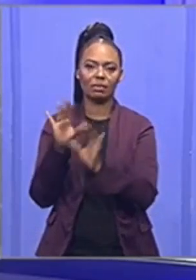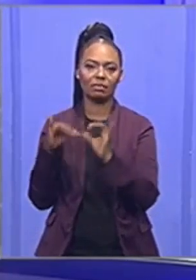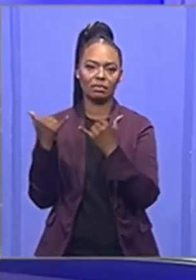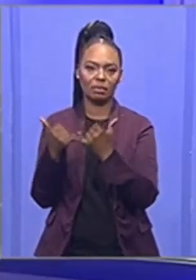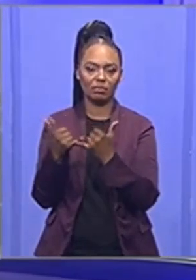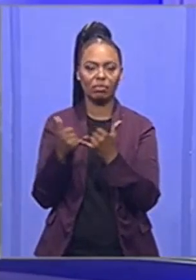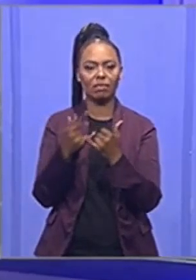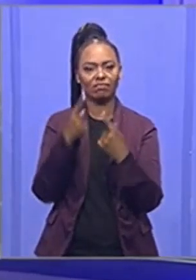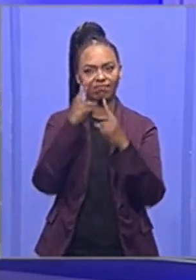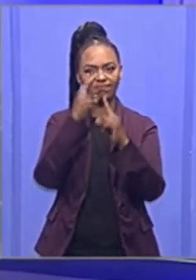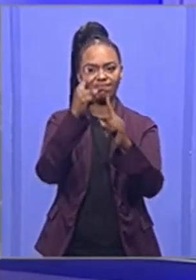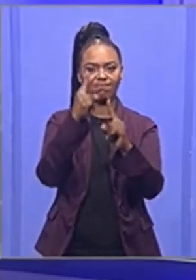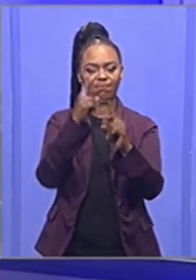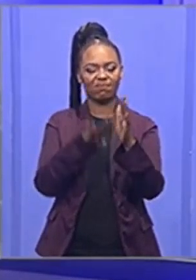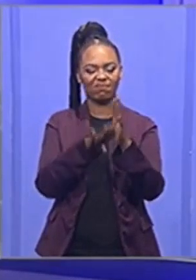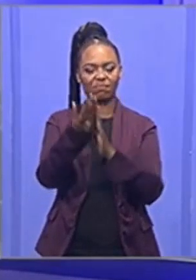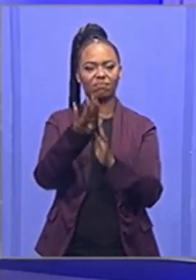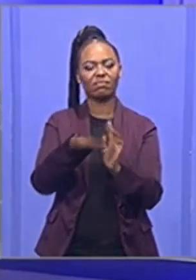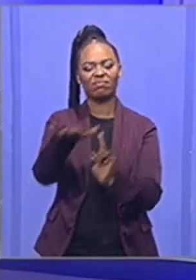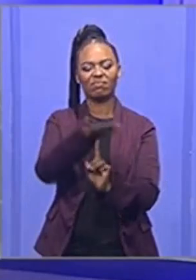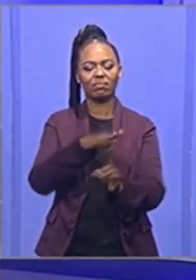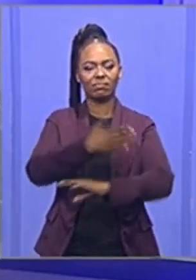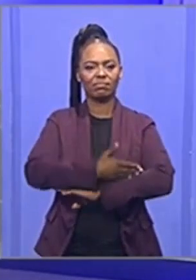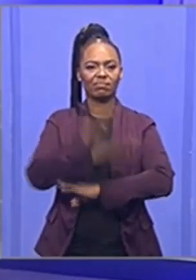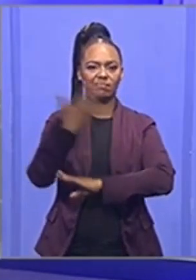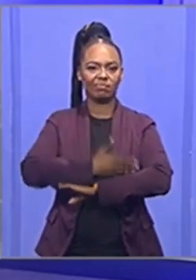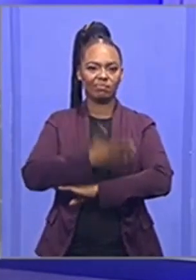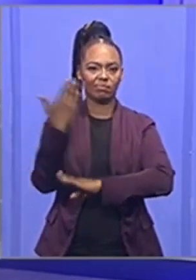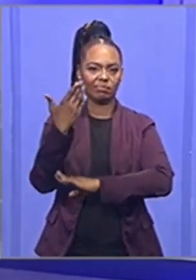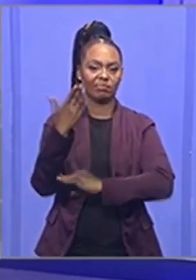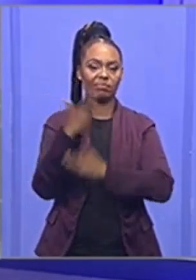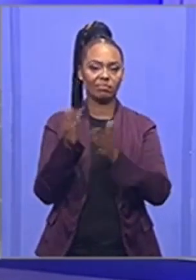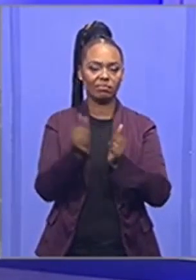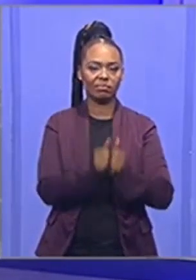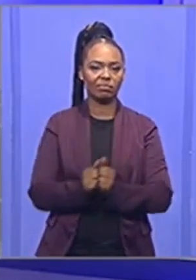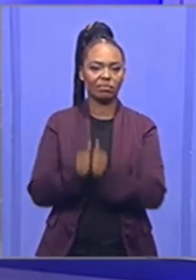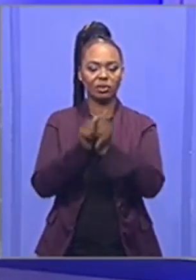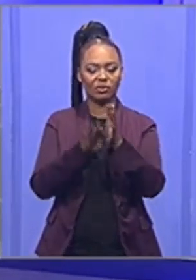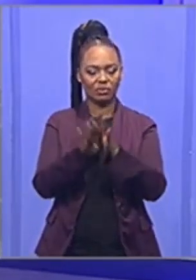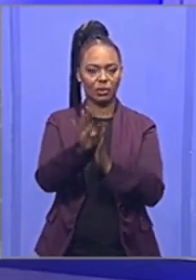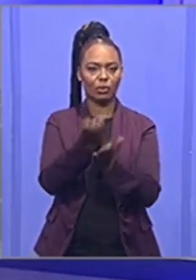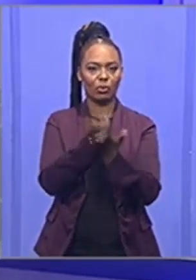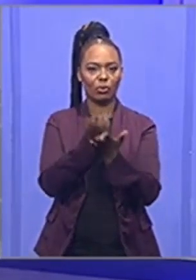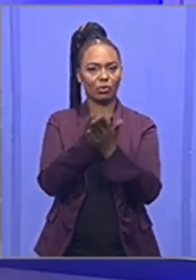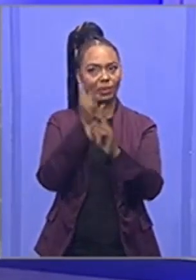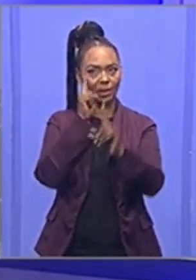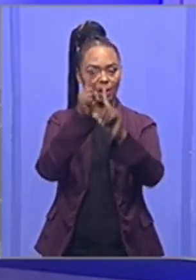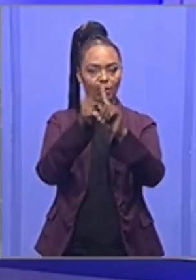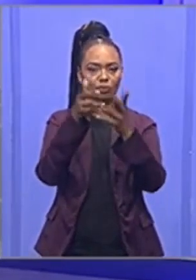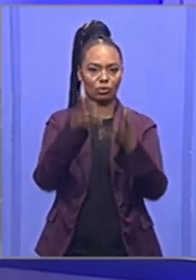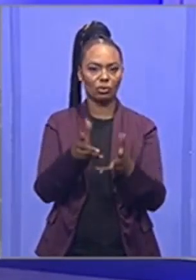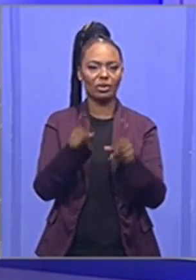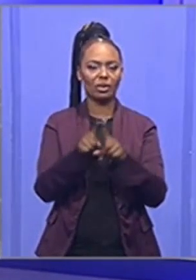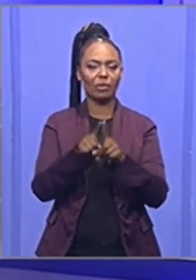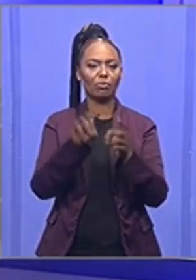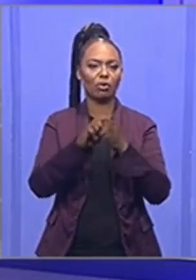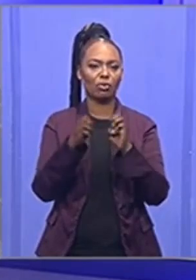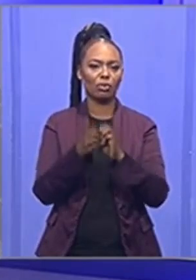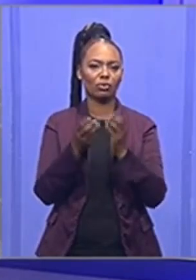tlhabolola melelwane ya naga ka maitlhomo a go rotloetsa tirisano mmogo ya kgolo ya ikonomi le go samagana le bothata